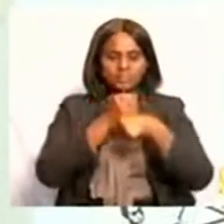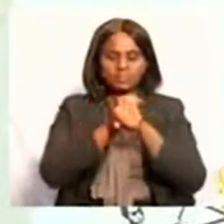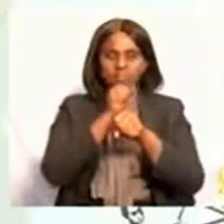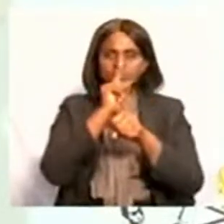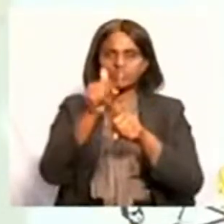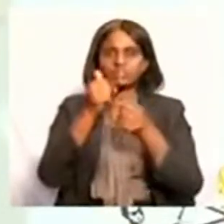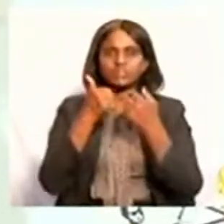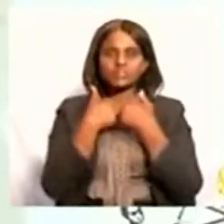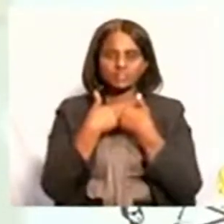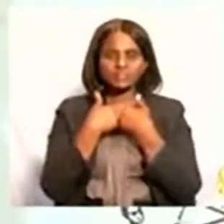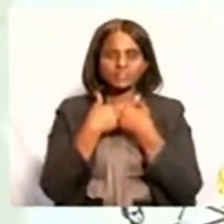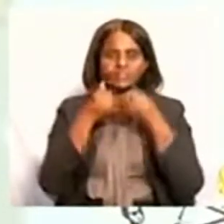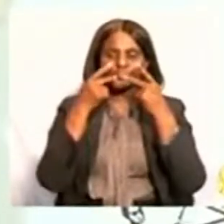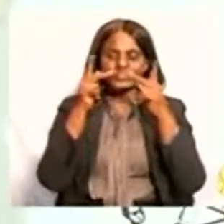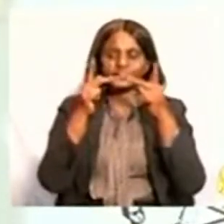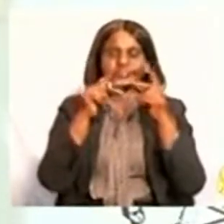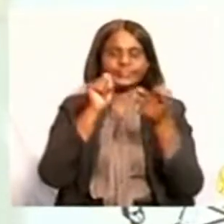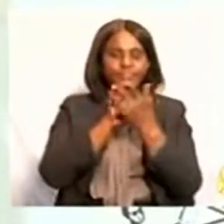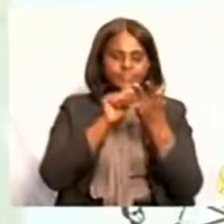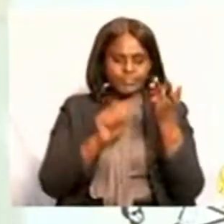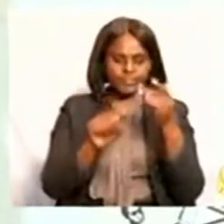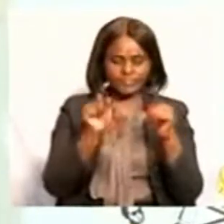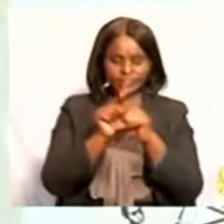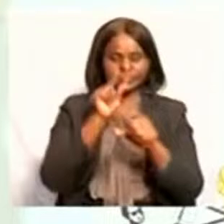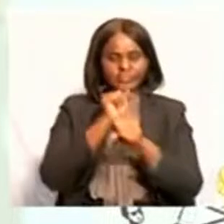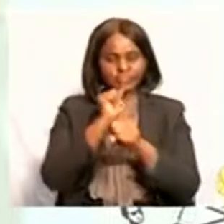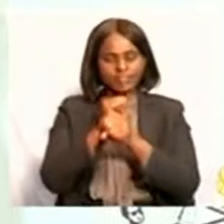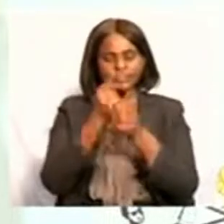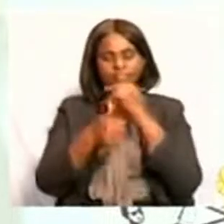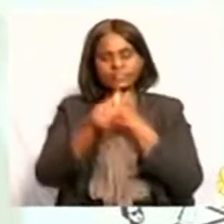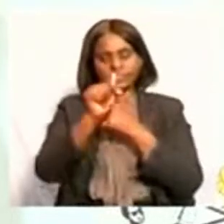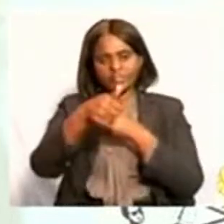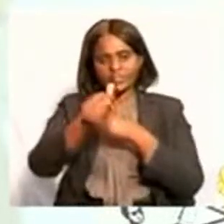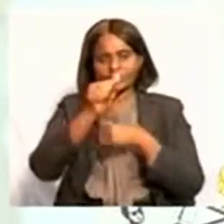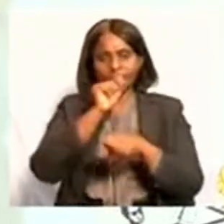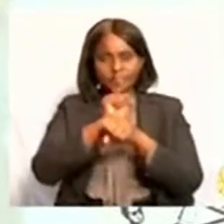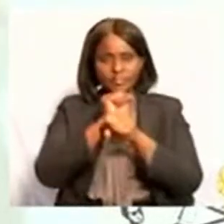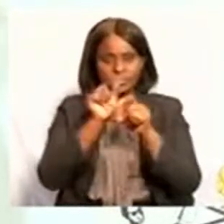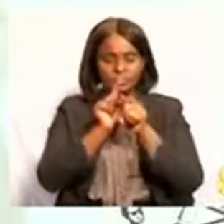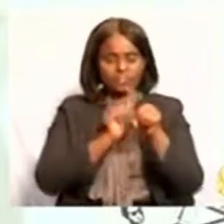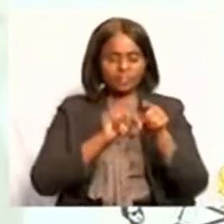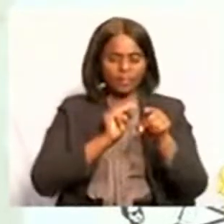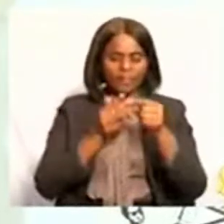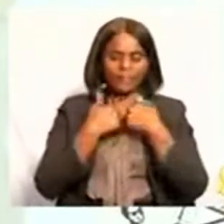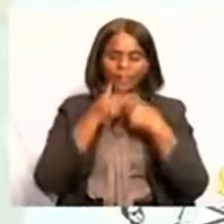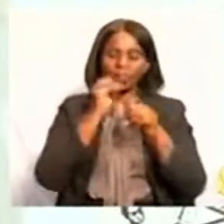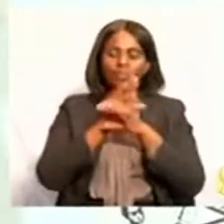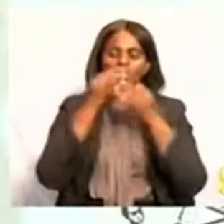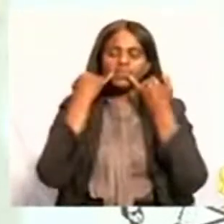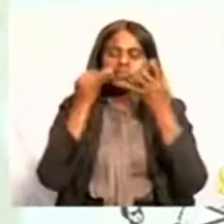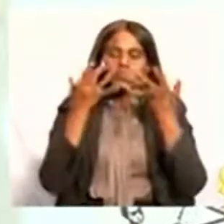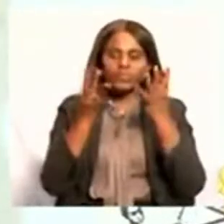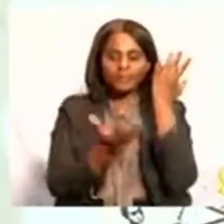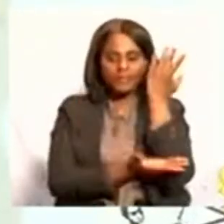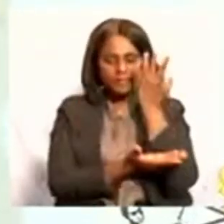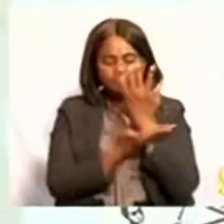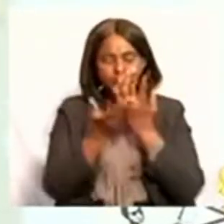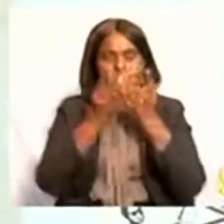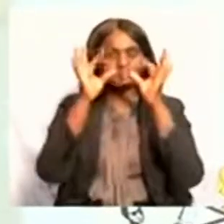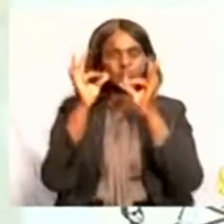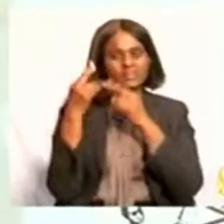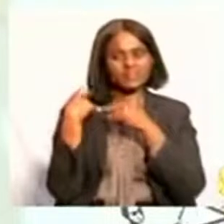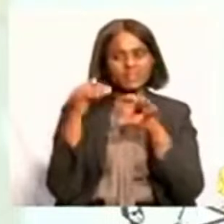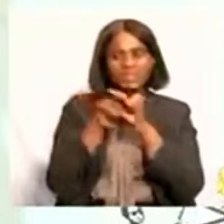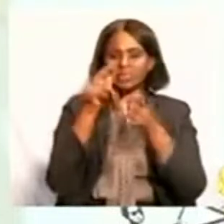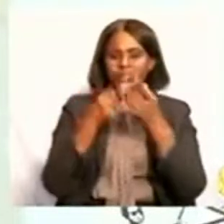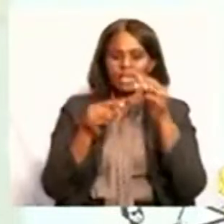you have public trust and that the work that you do is, like we're saying, that is enhancing accountability. In what